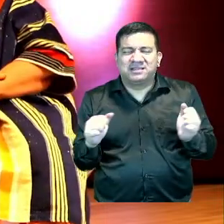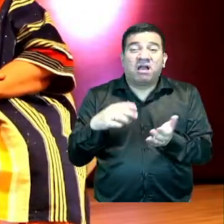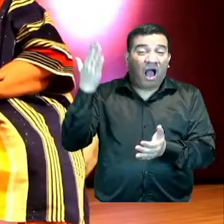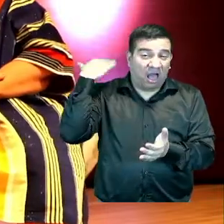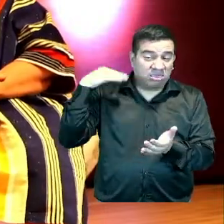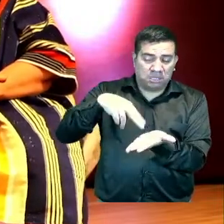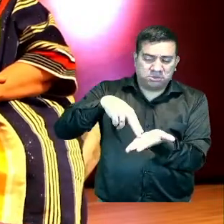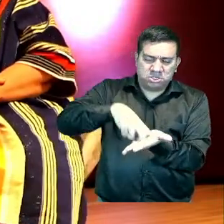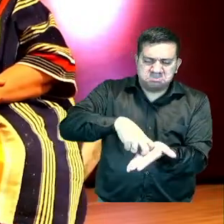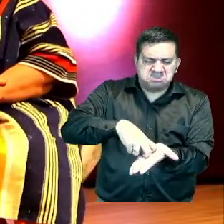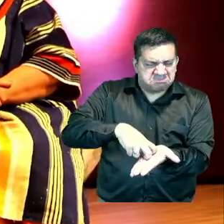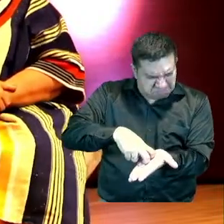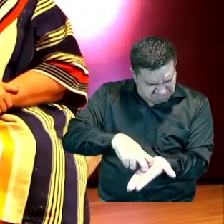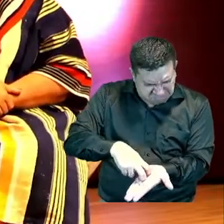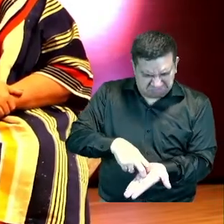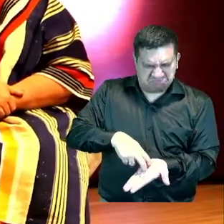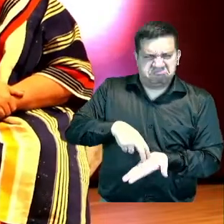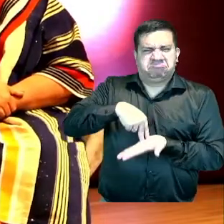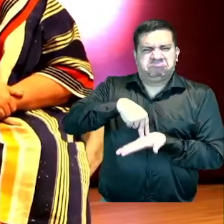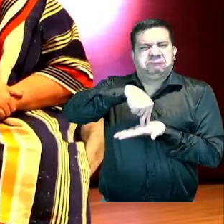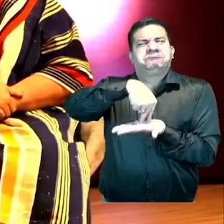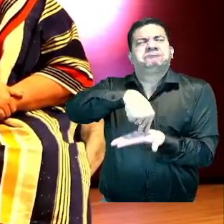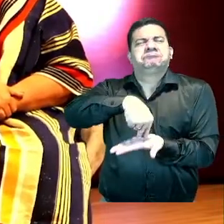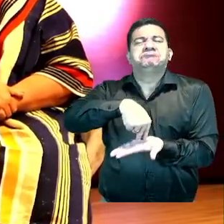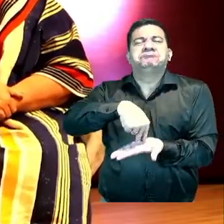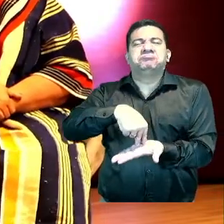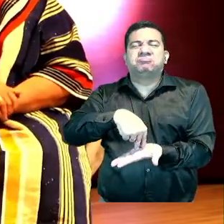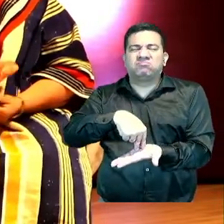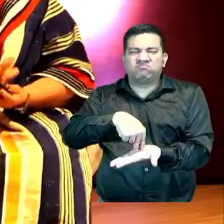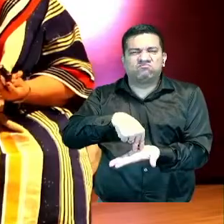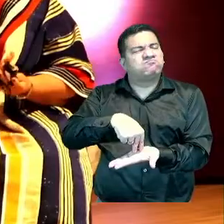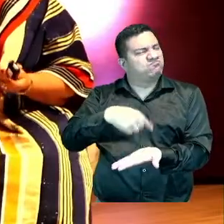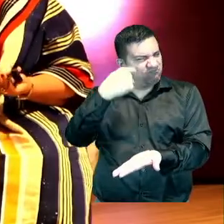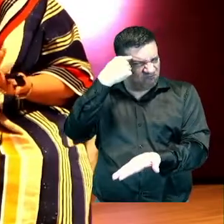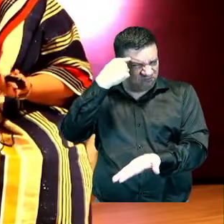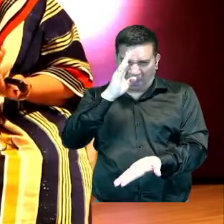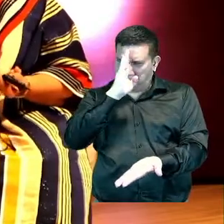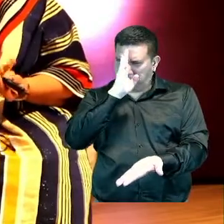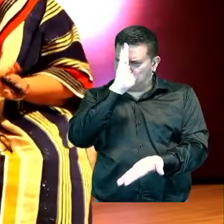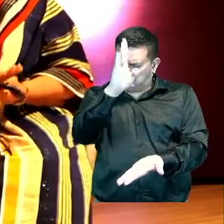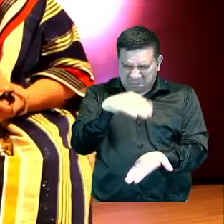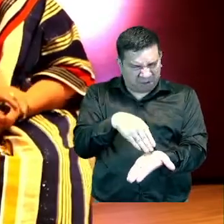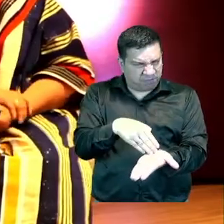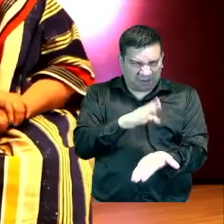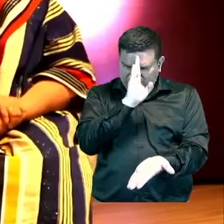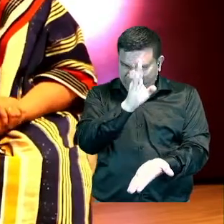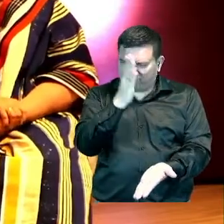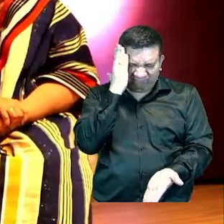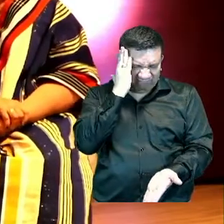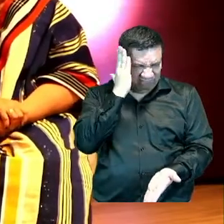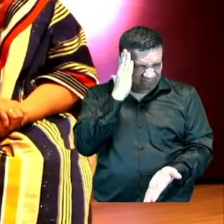on our knees. We are standing up to walk upright and with dignity.